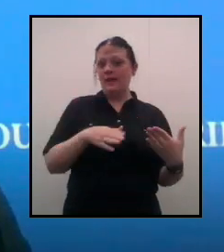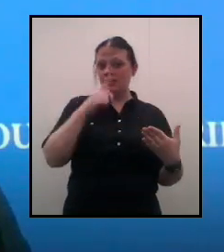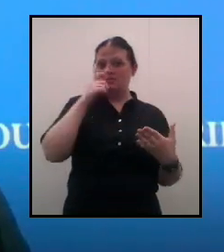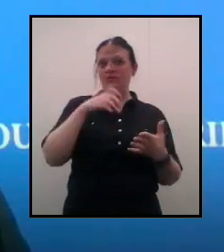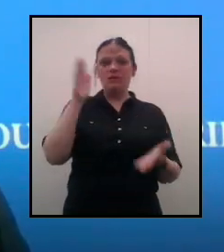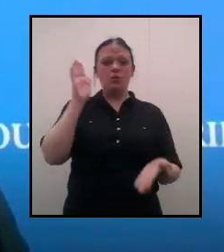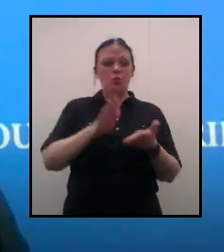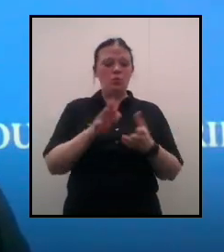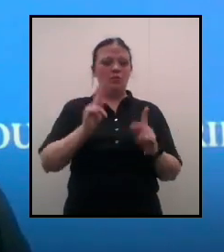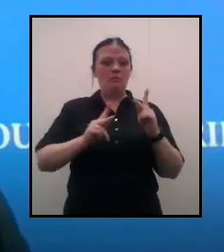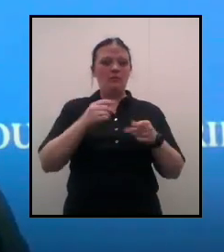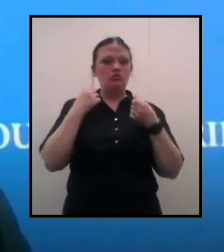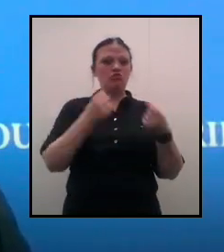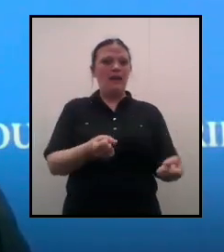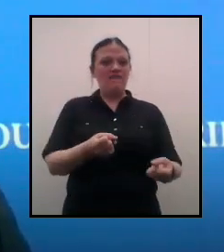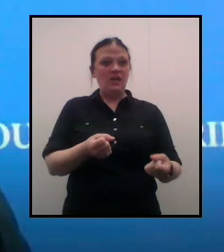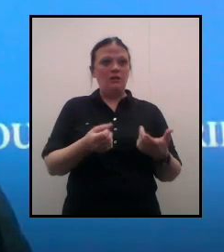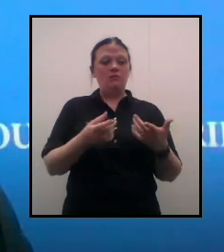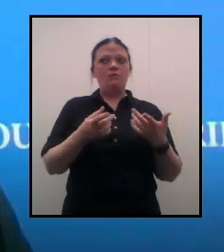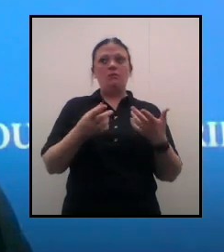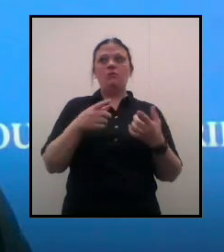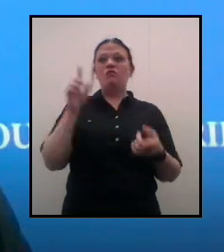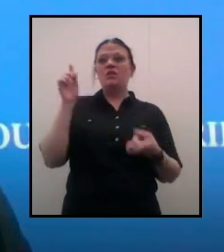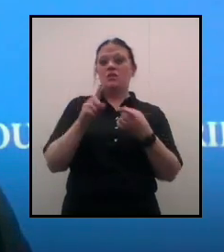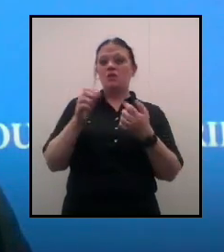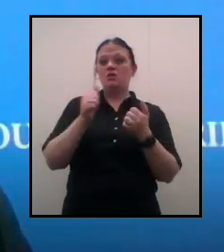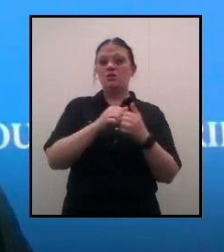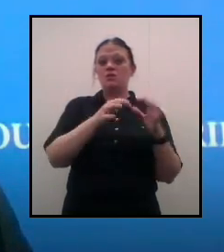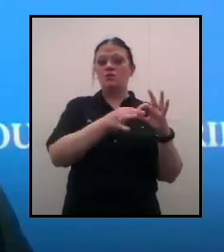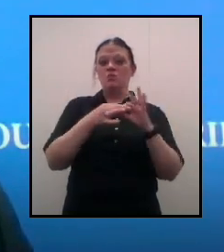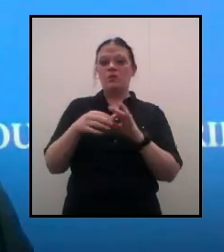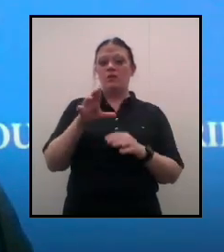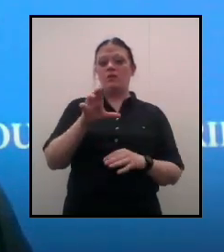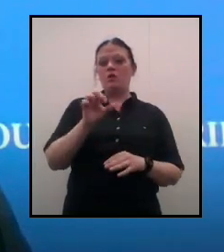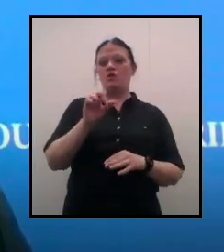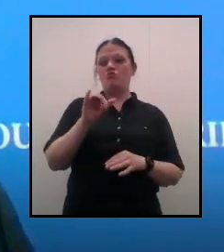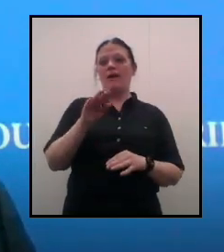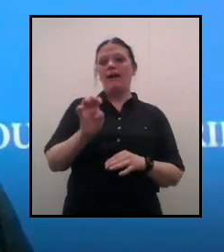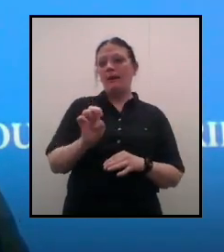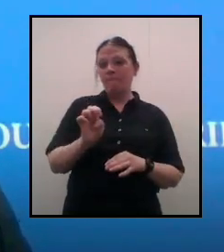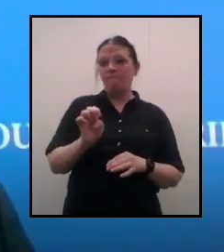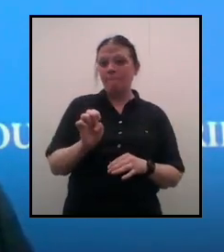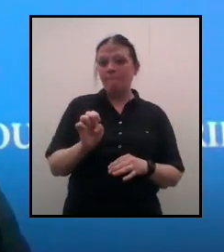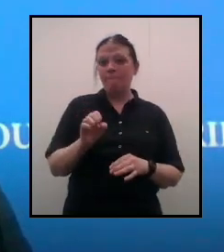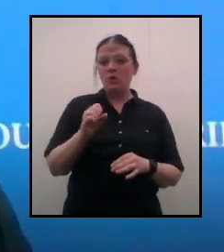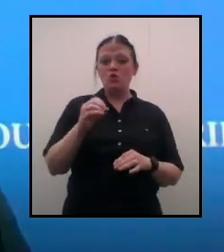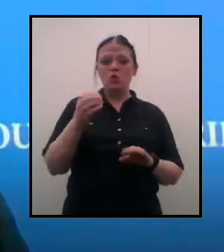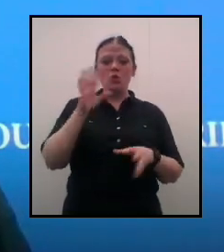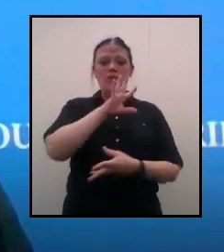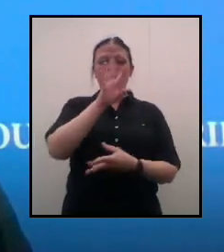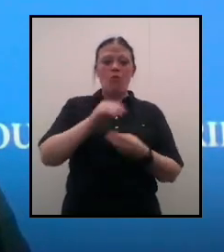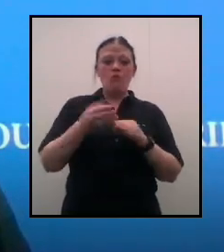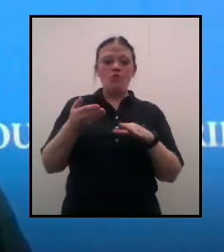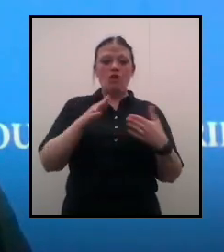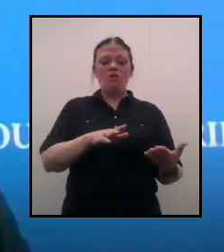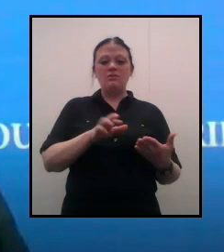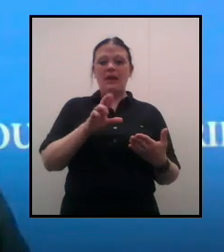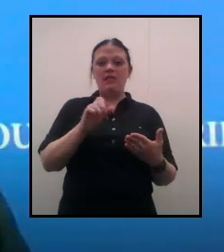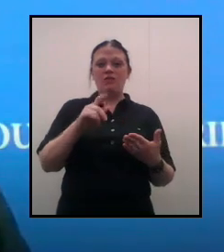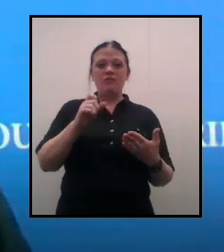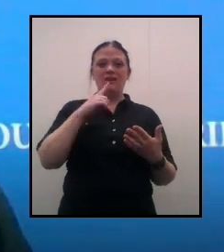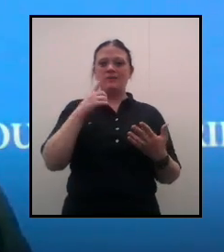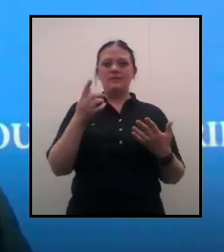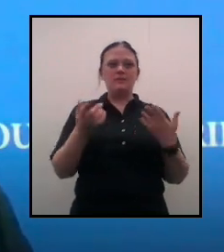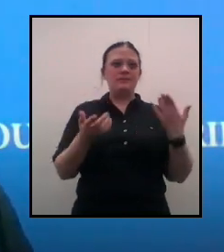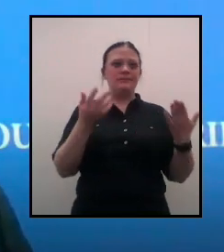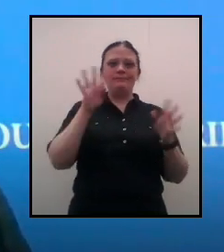people on the roads. We've seen reductions with regards to crime. So overall death rate, it's going to be kind of a hit or miss with regards